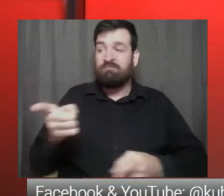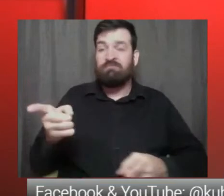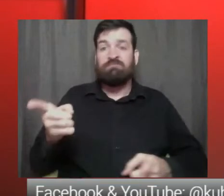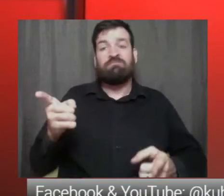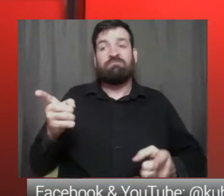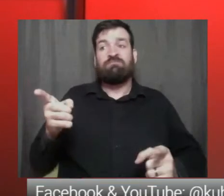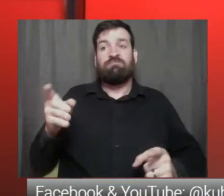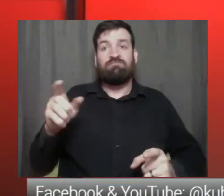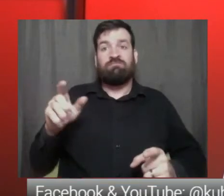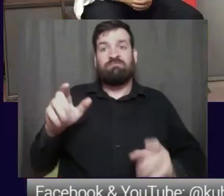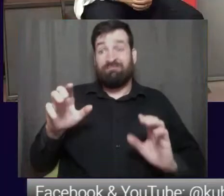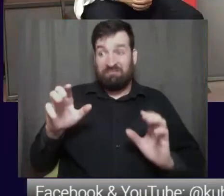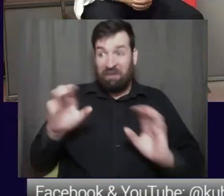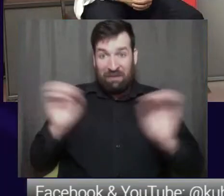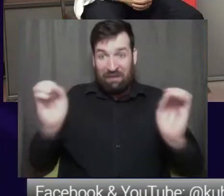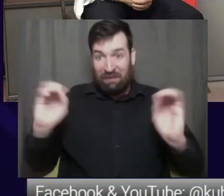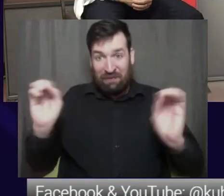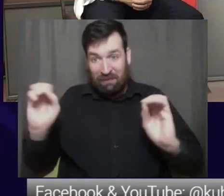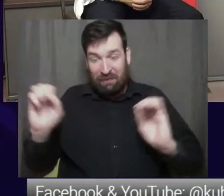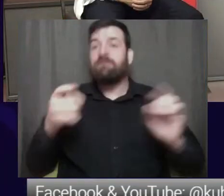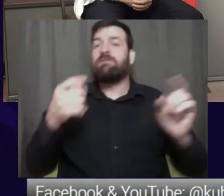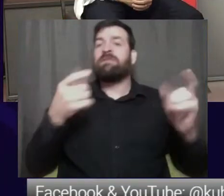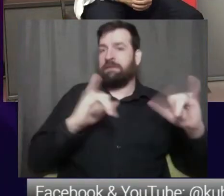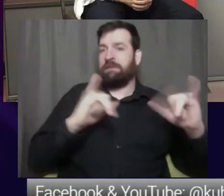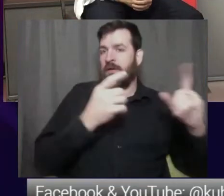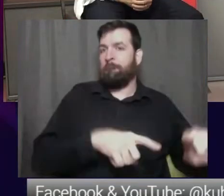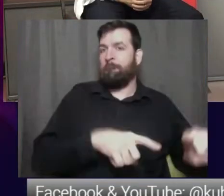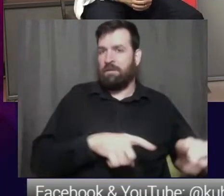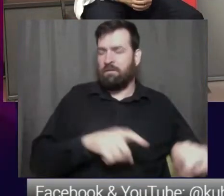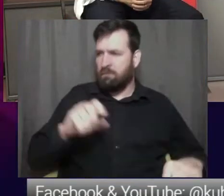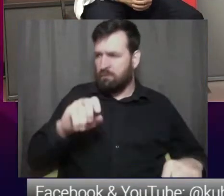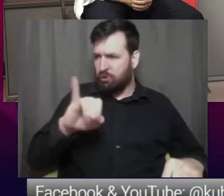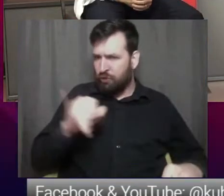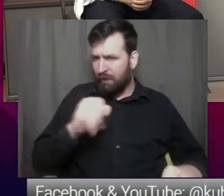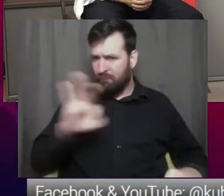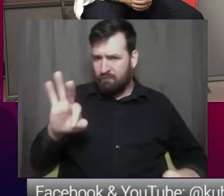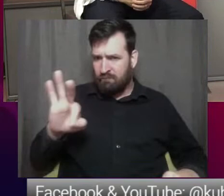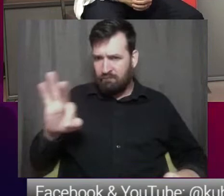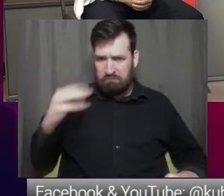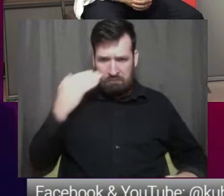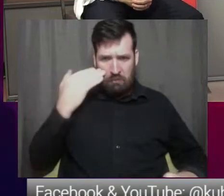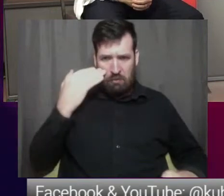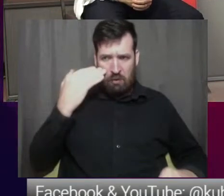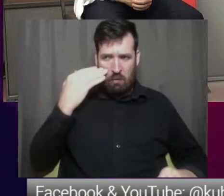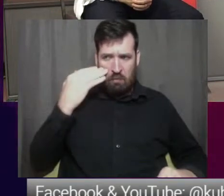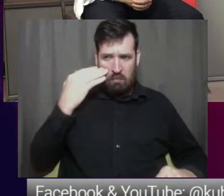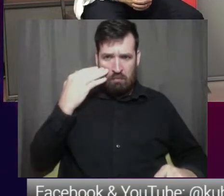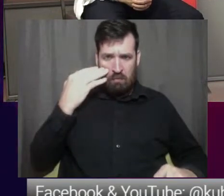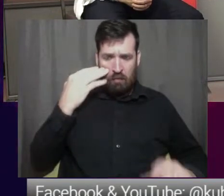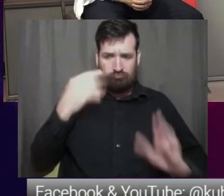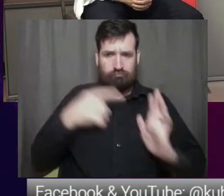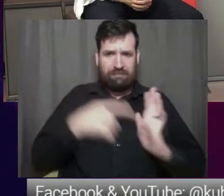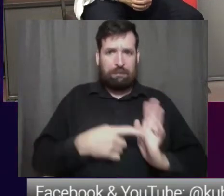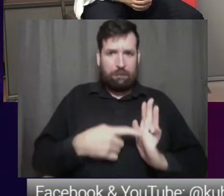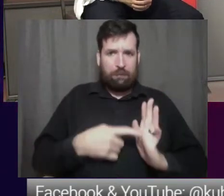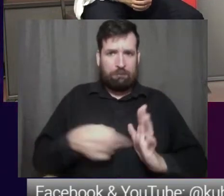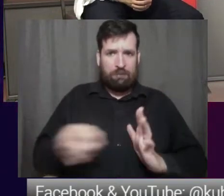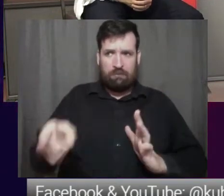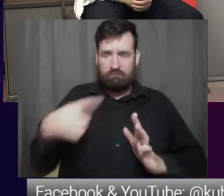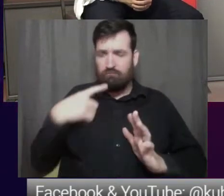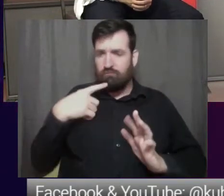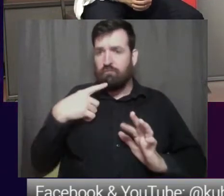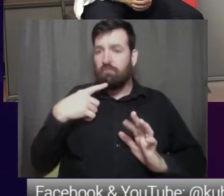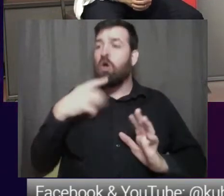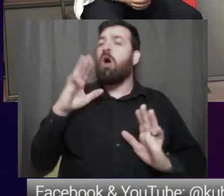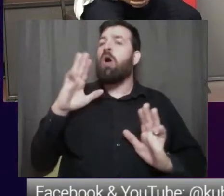absence of these things. Jeff, do you know now, looking back, the signs that you had put off as just being a new